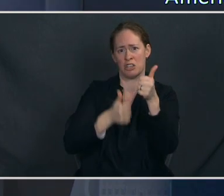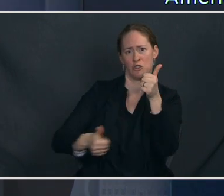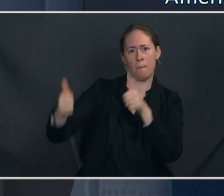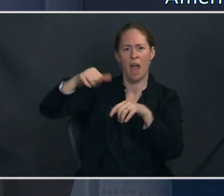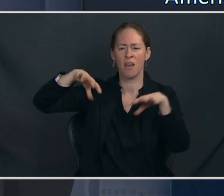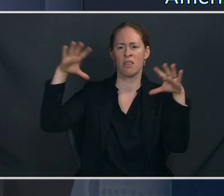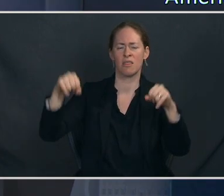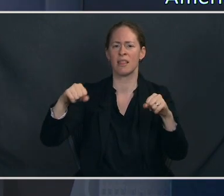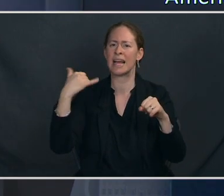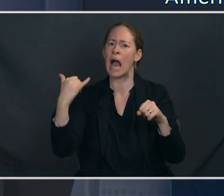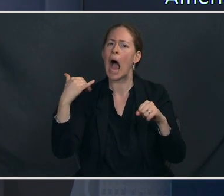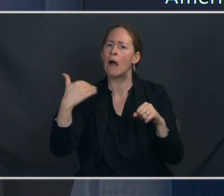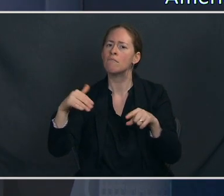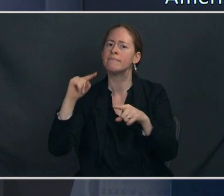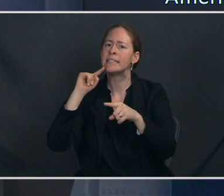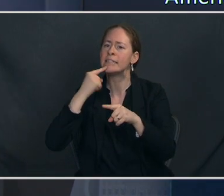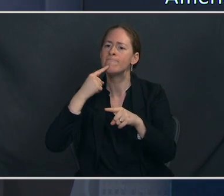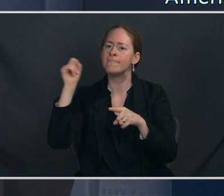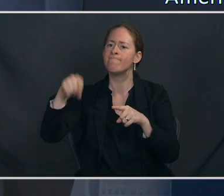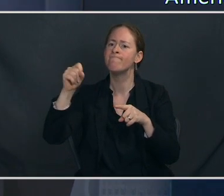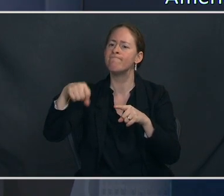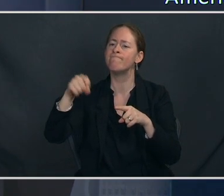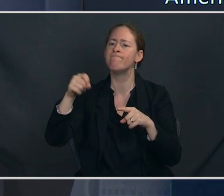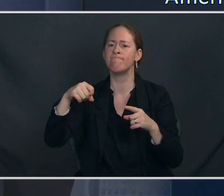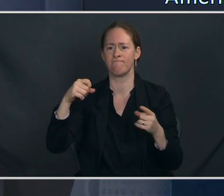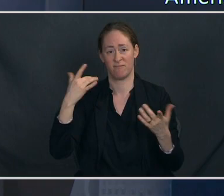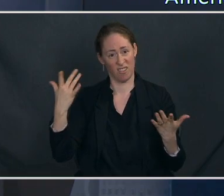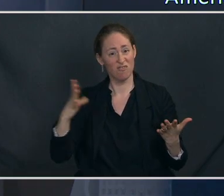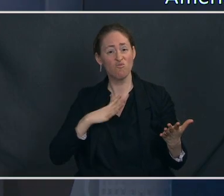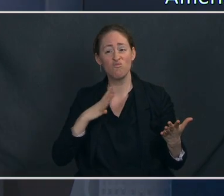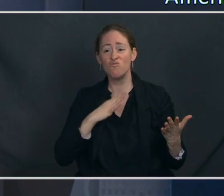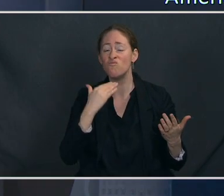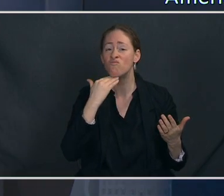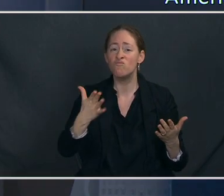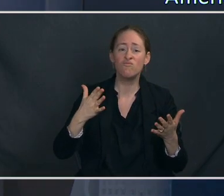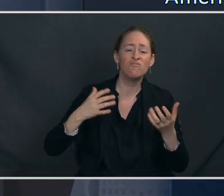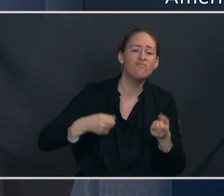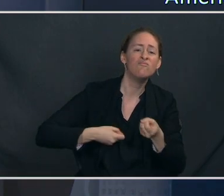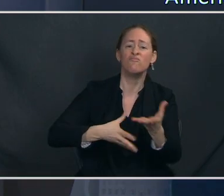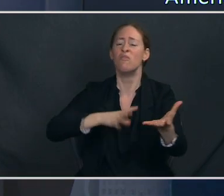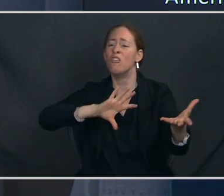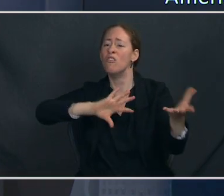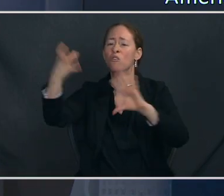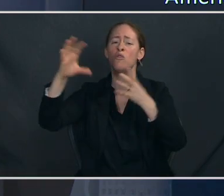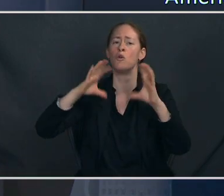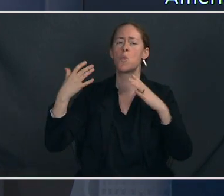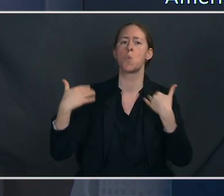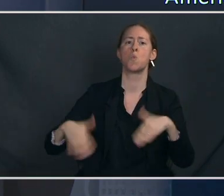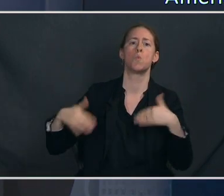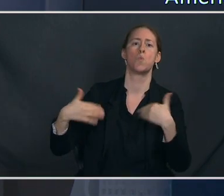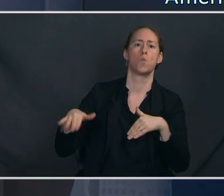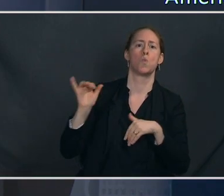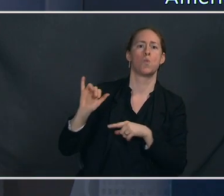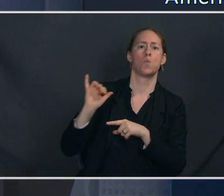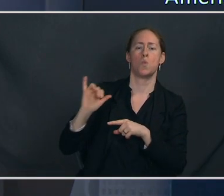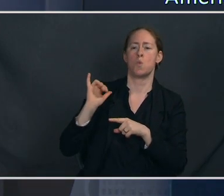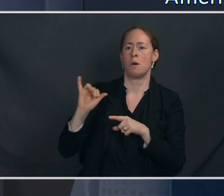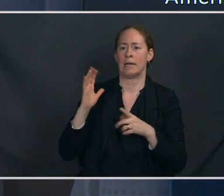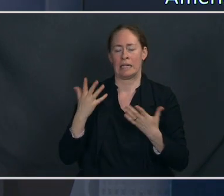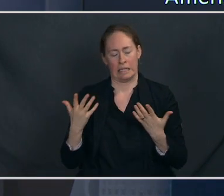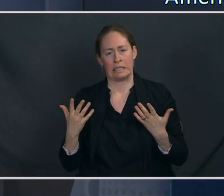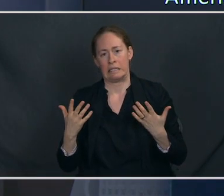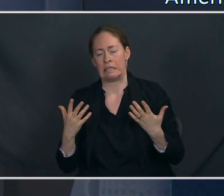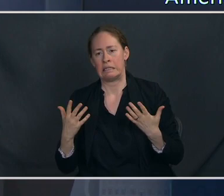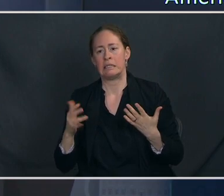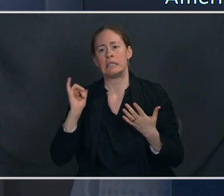have demonstrated willingness to resort to violence in some instances. And that is why the